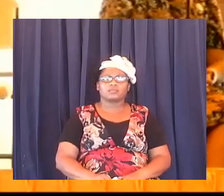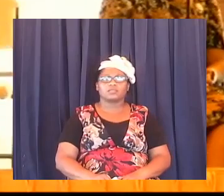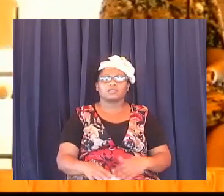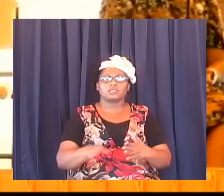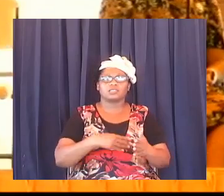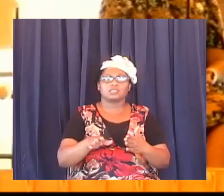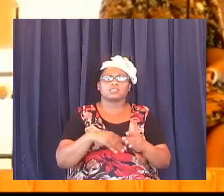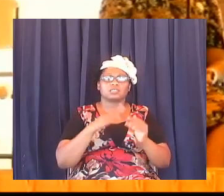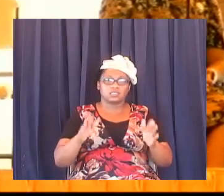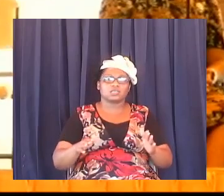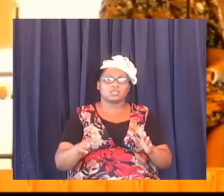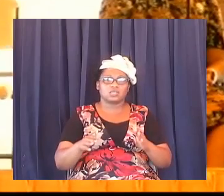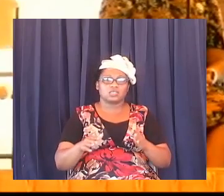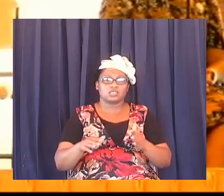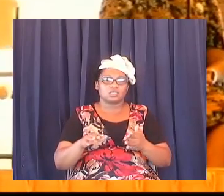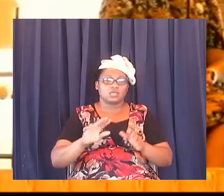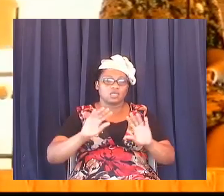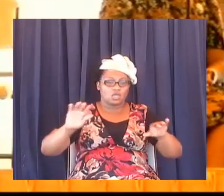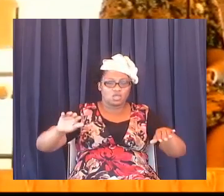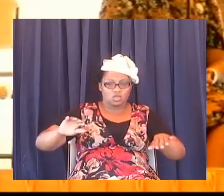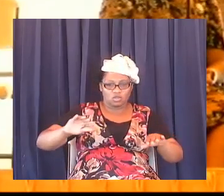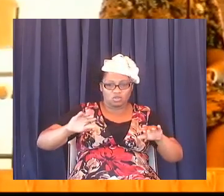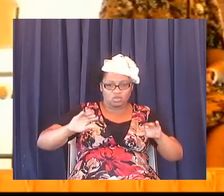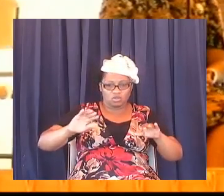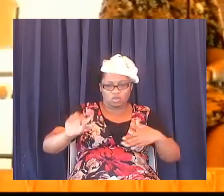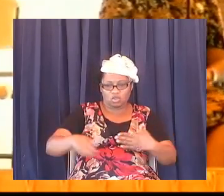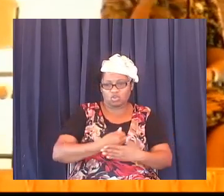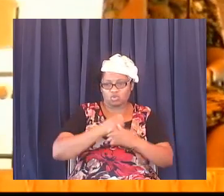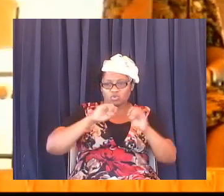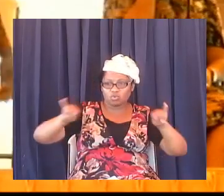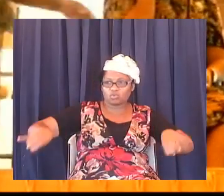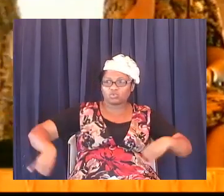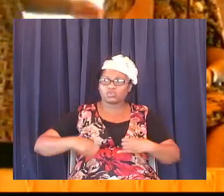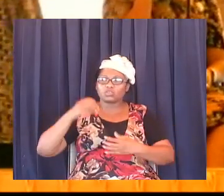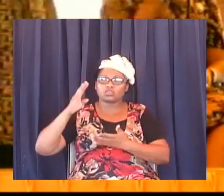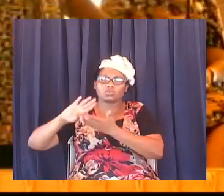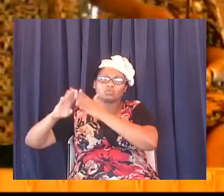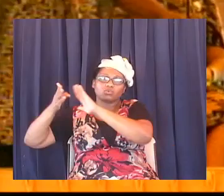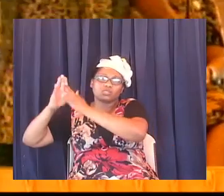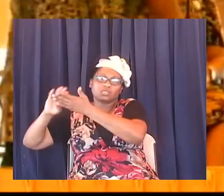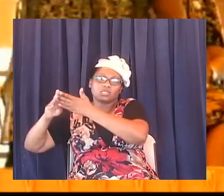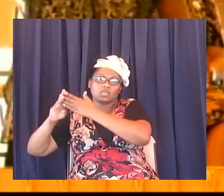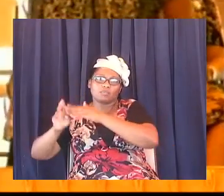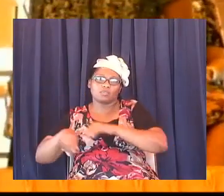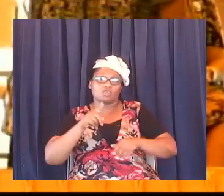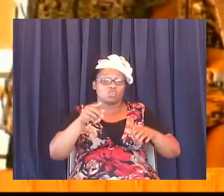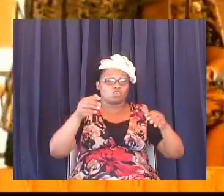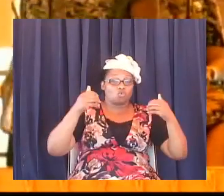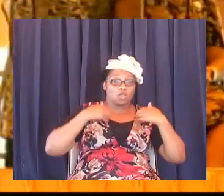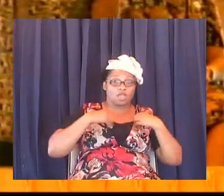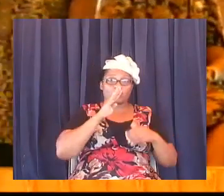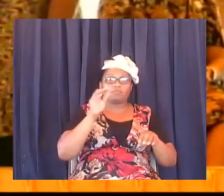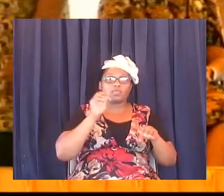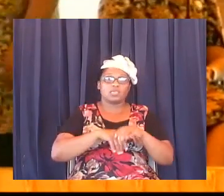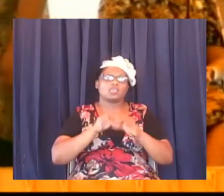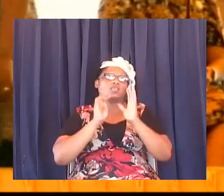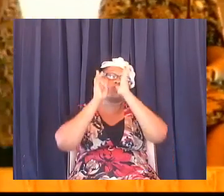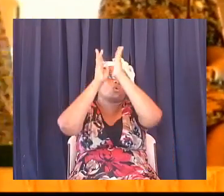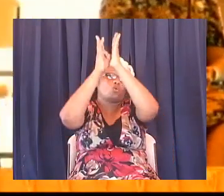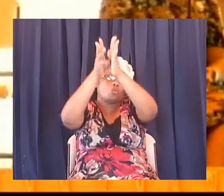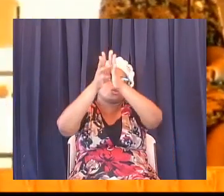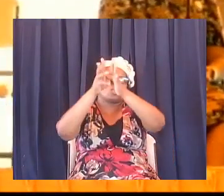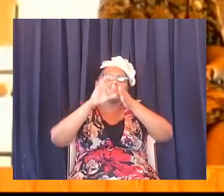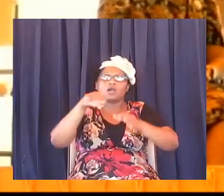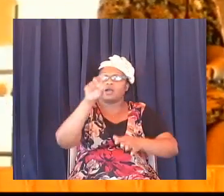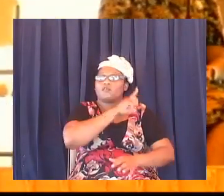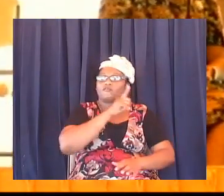Jerusalem. You want to get to New Jerusalem, you have to be in the will of the Lord. Because I read